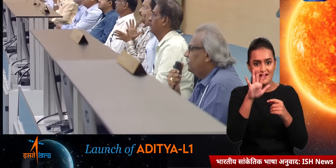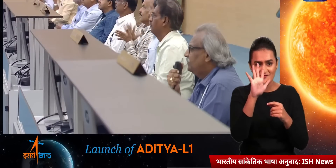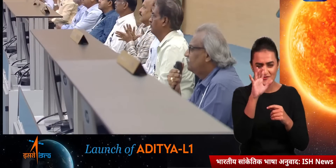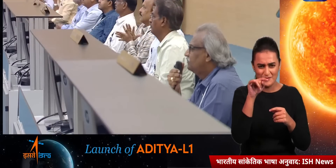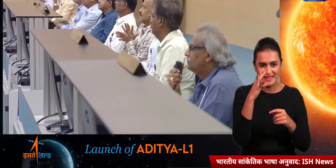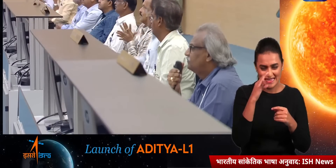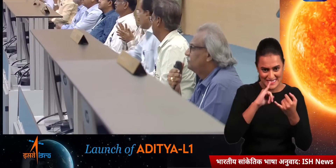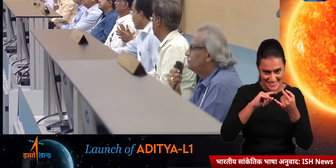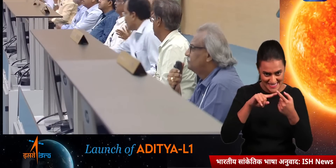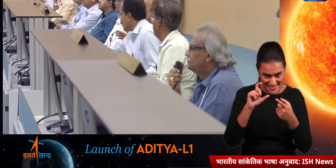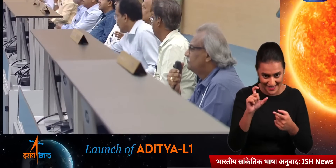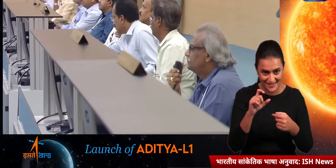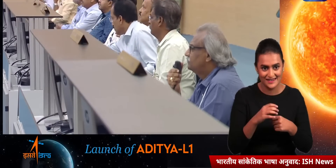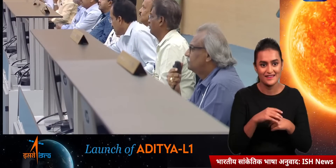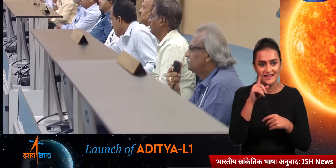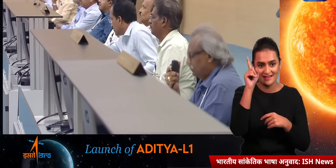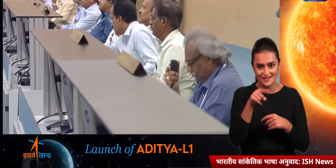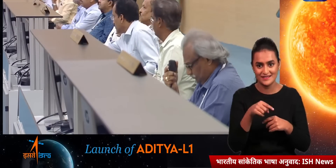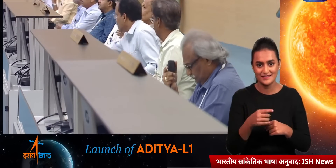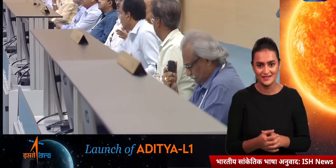separated.